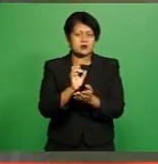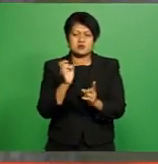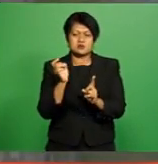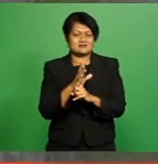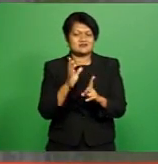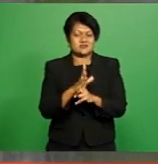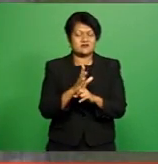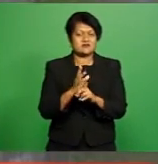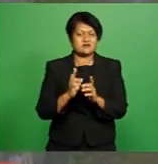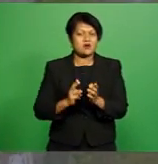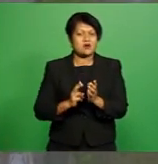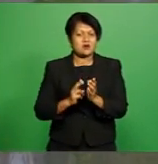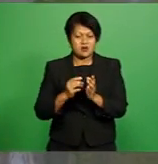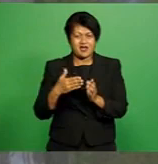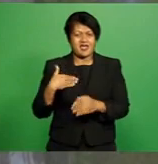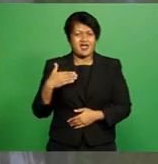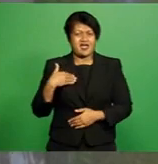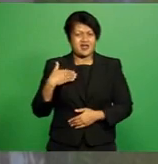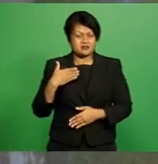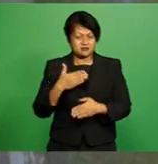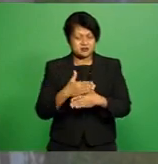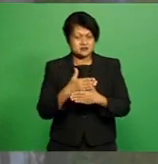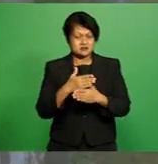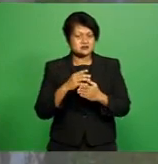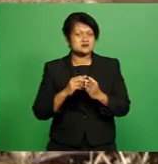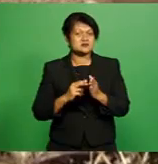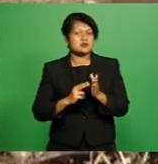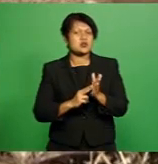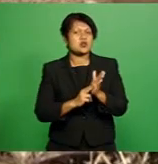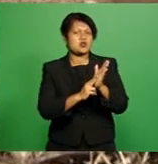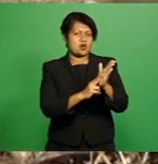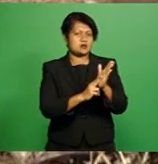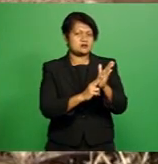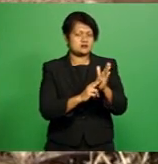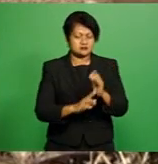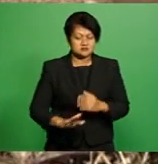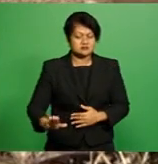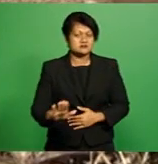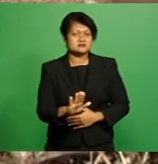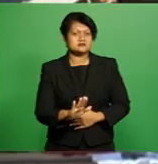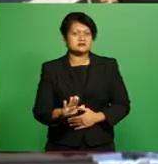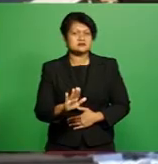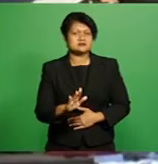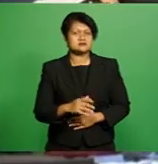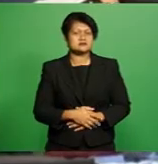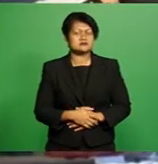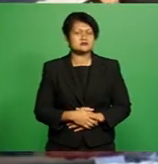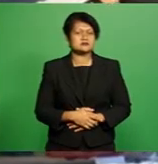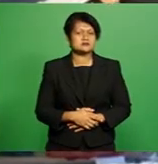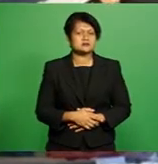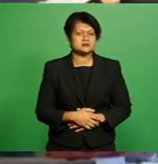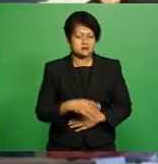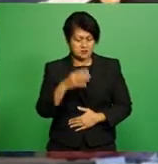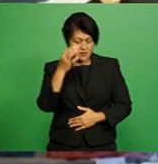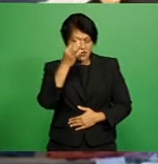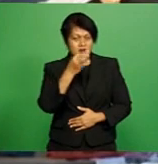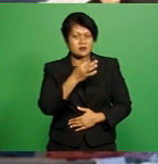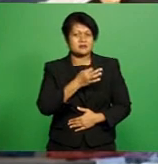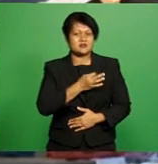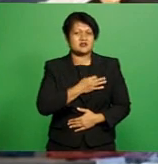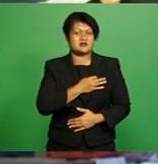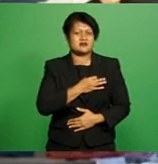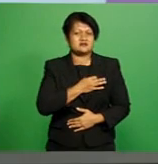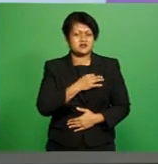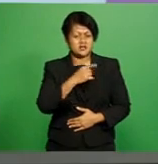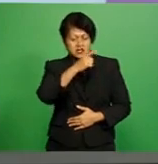in the Northern Division following the natural hazards over the past few weeks. We believe that nurses will be psychologically